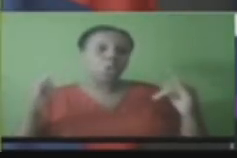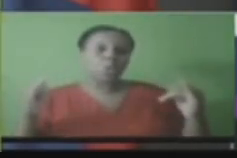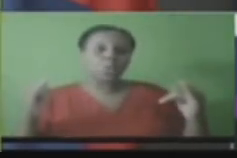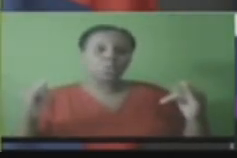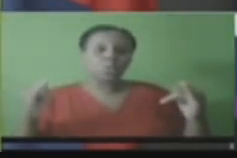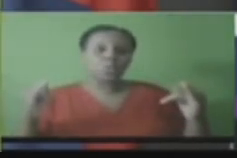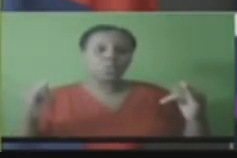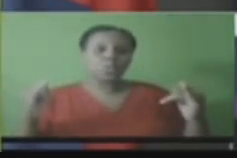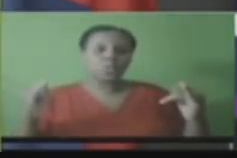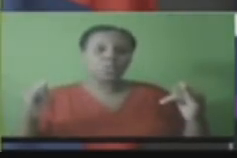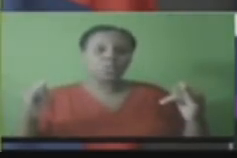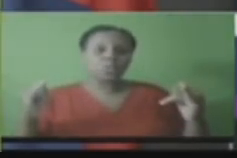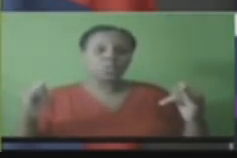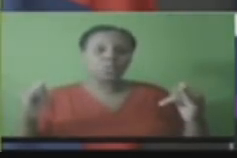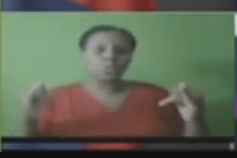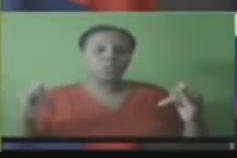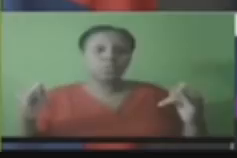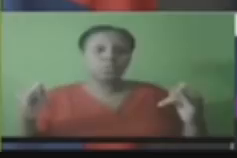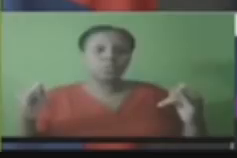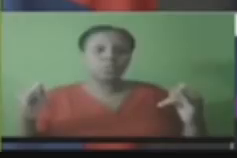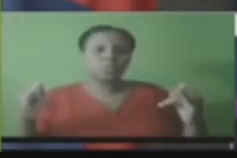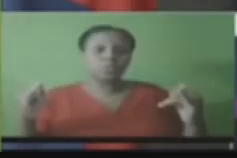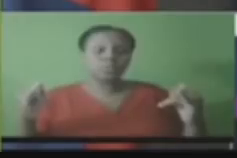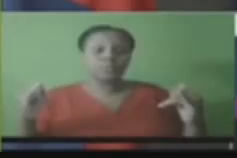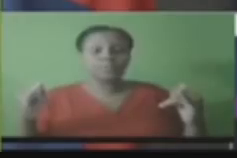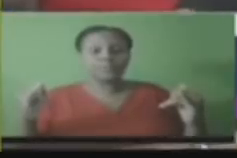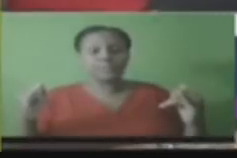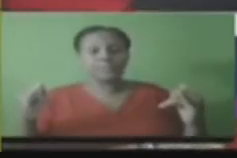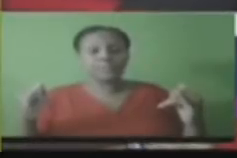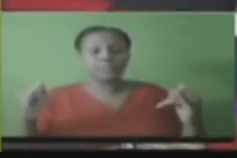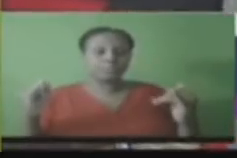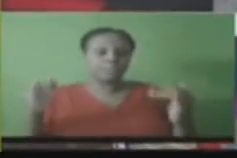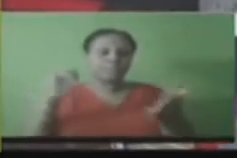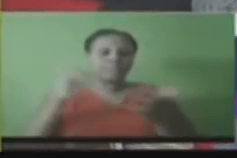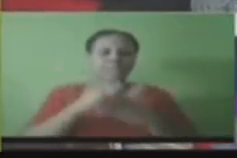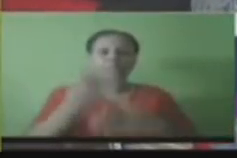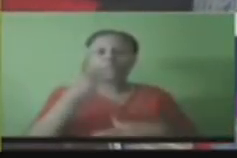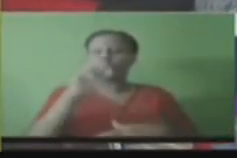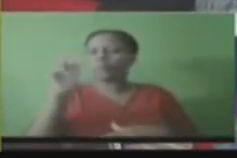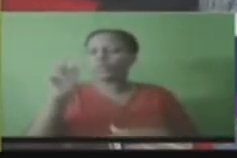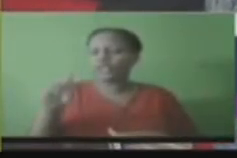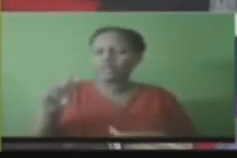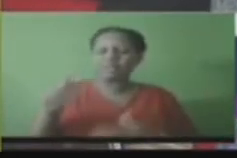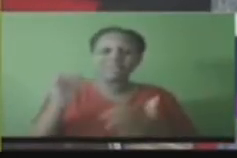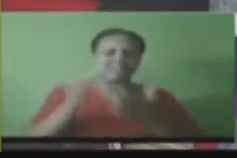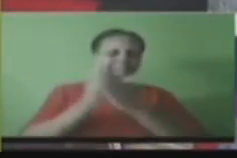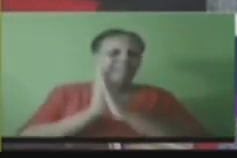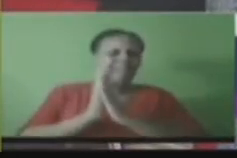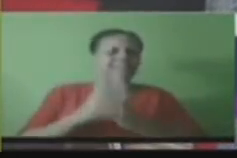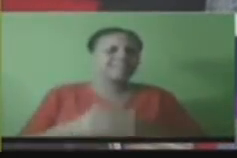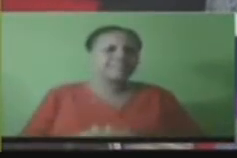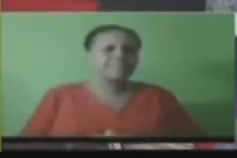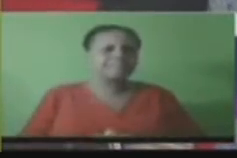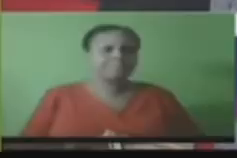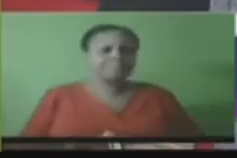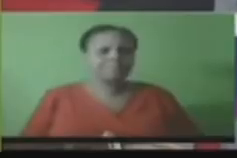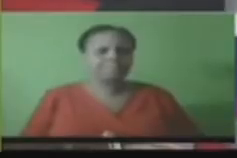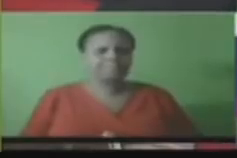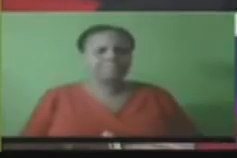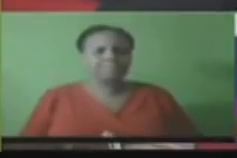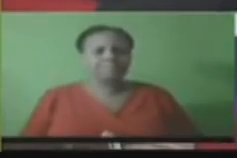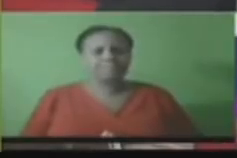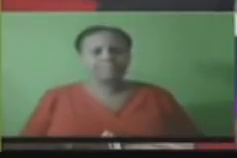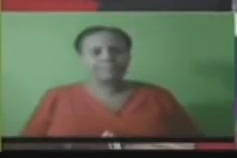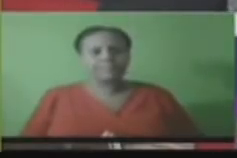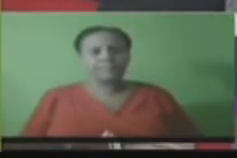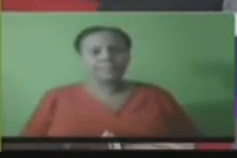That was actually one of the questions. The Ministry of Social Development, what is your response to that